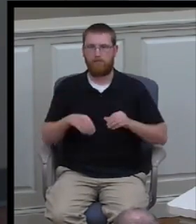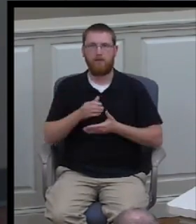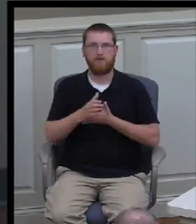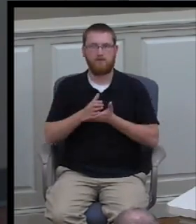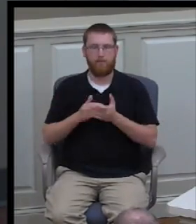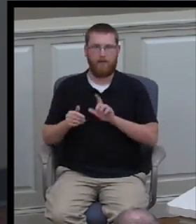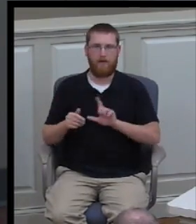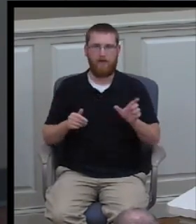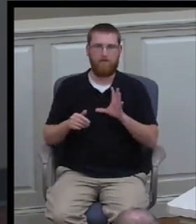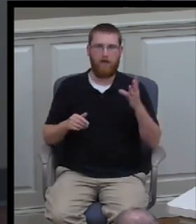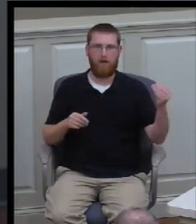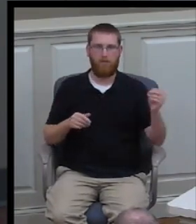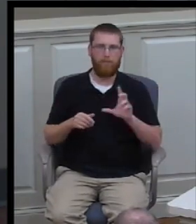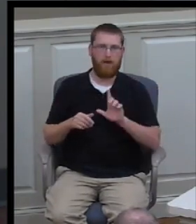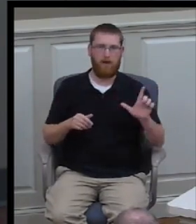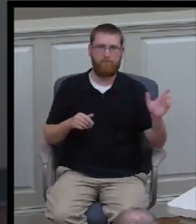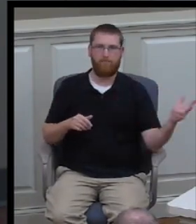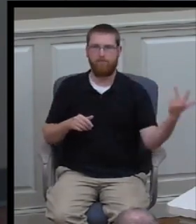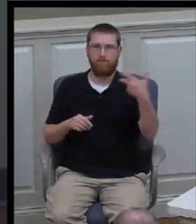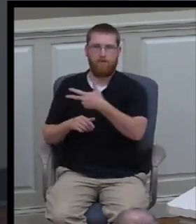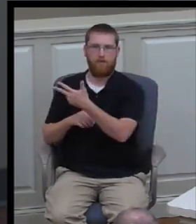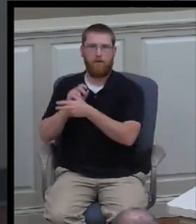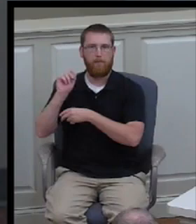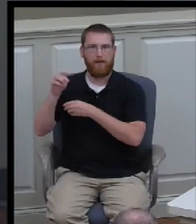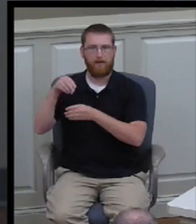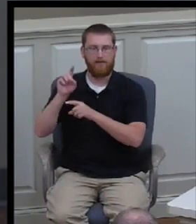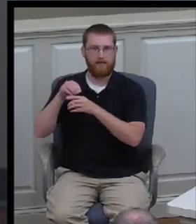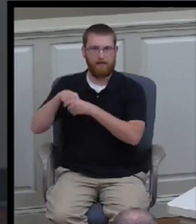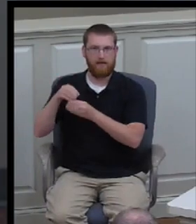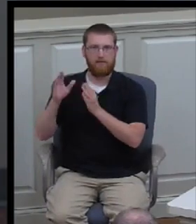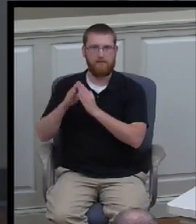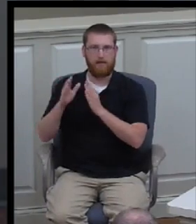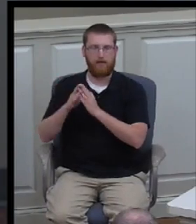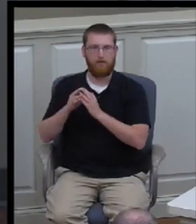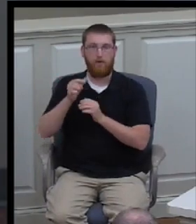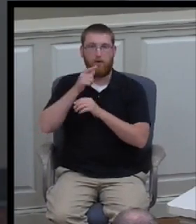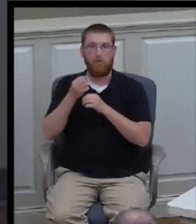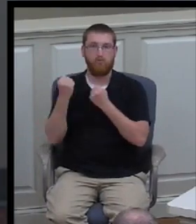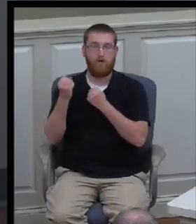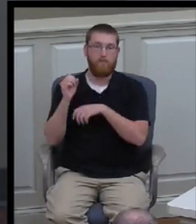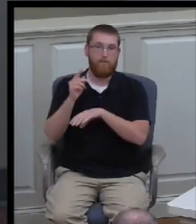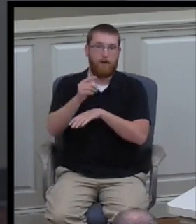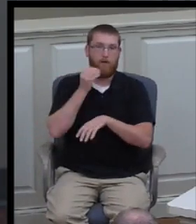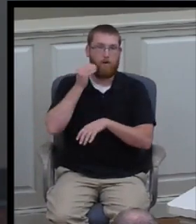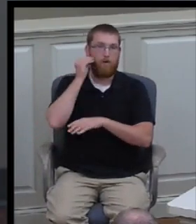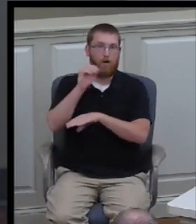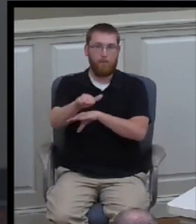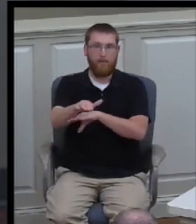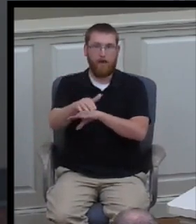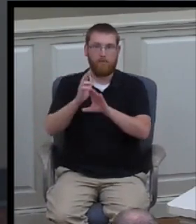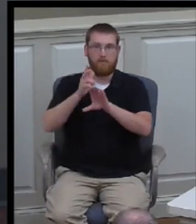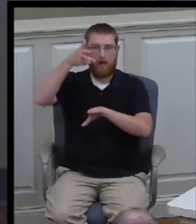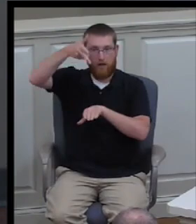sight, but the majority of the trips are going back into town. The concern was the trips that are coming back to the development in the afternoon, that are coming down